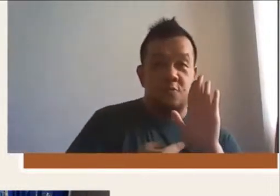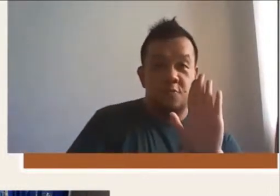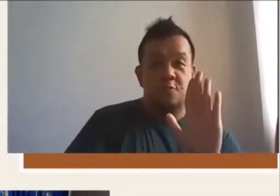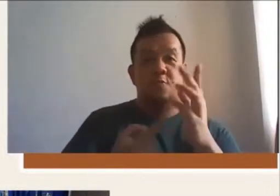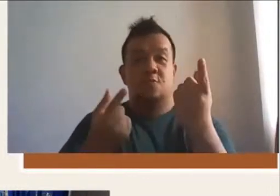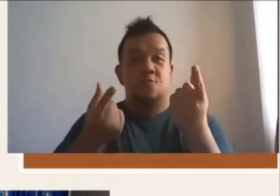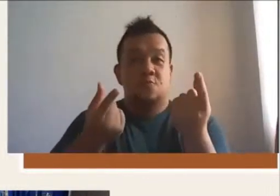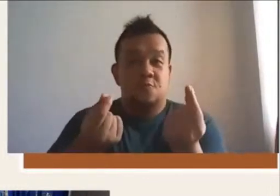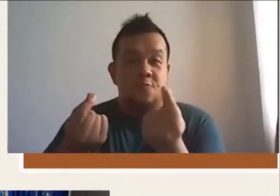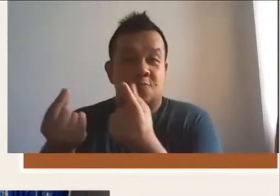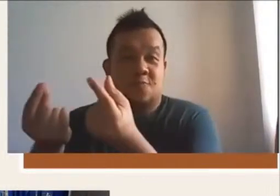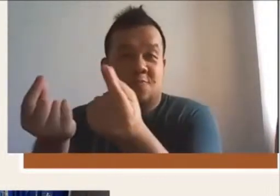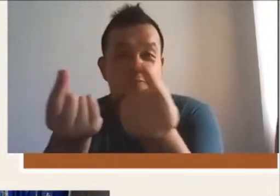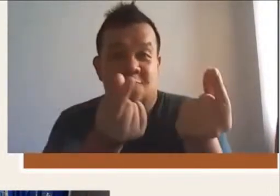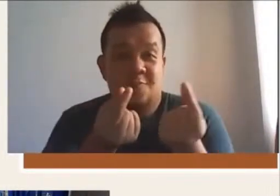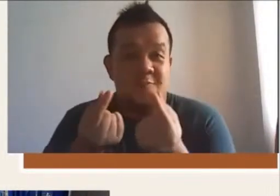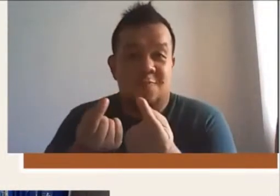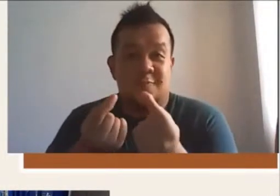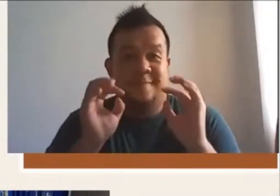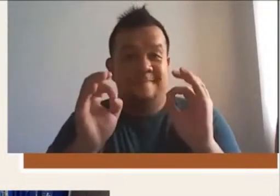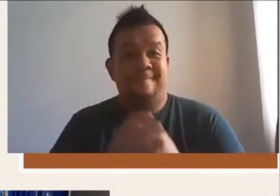people on what to do.